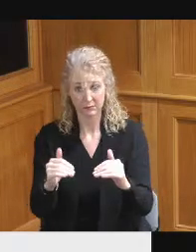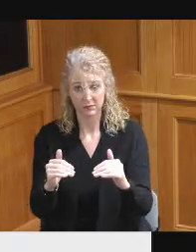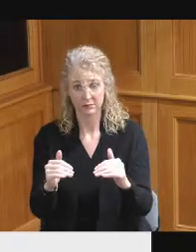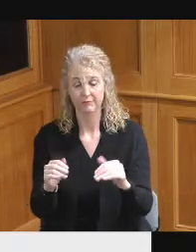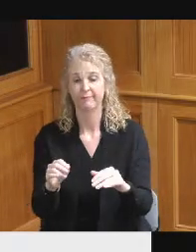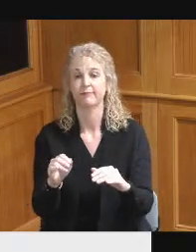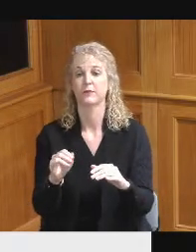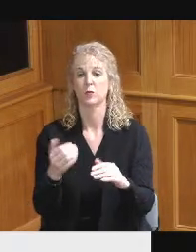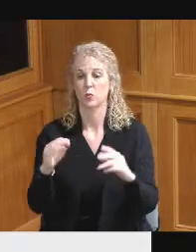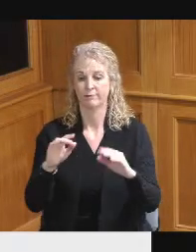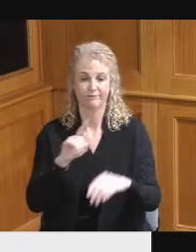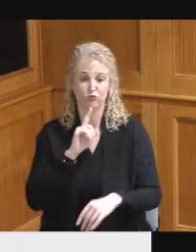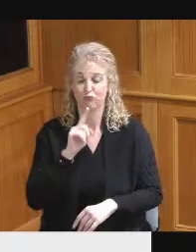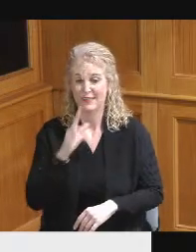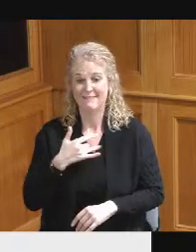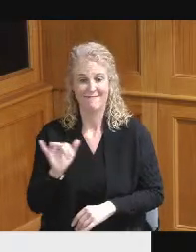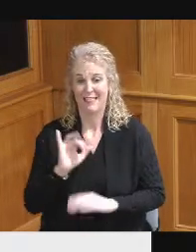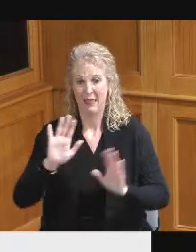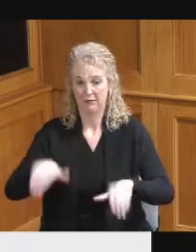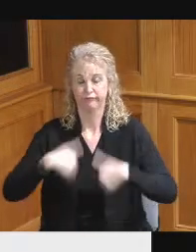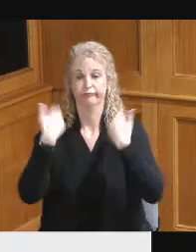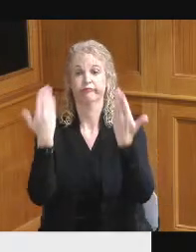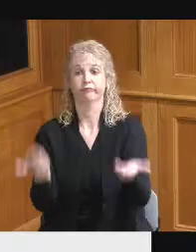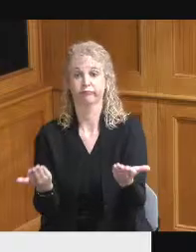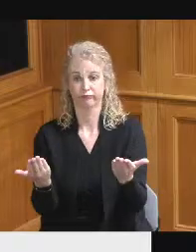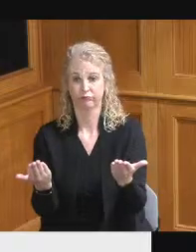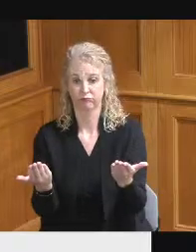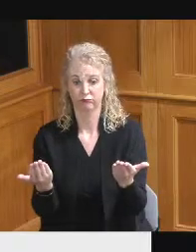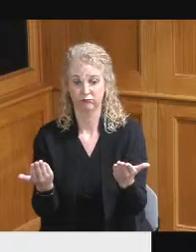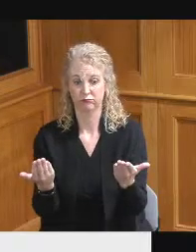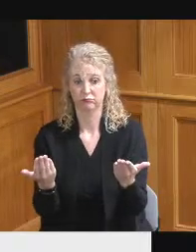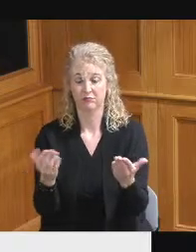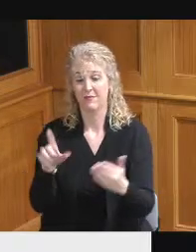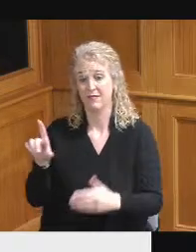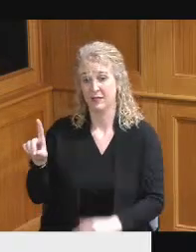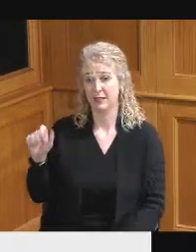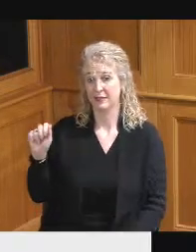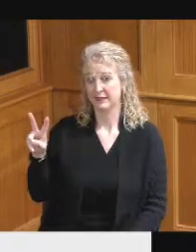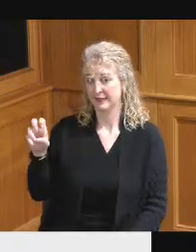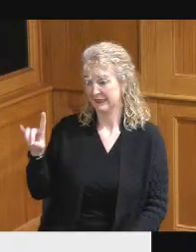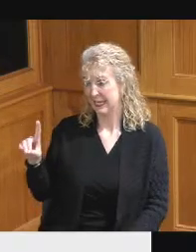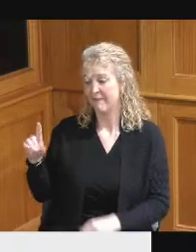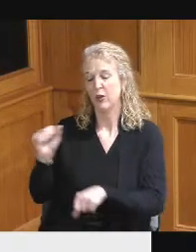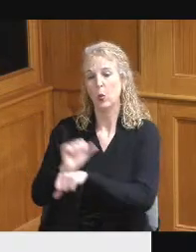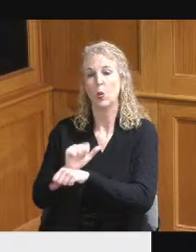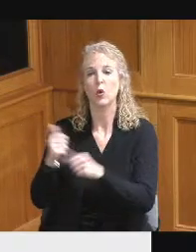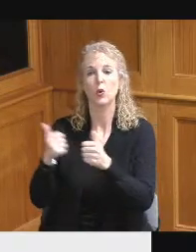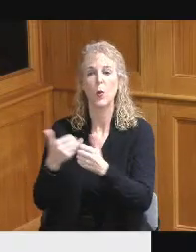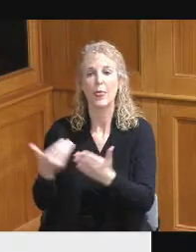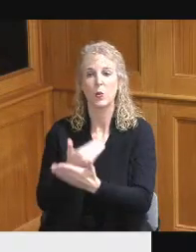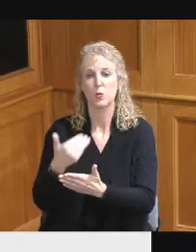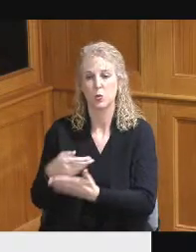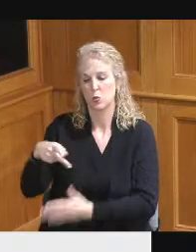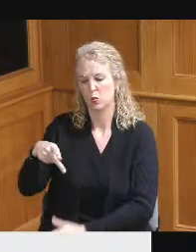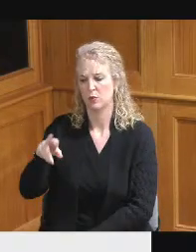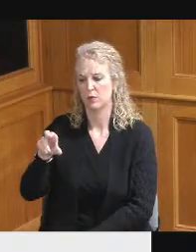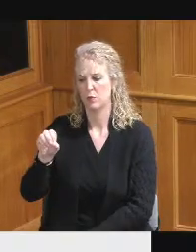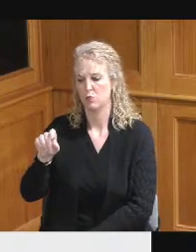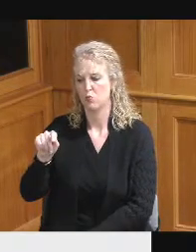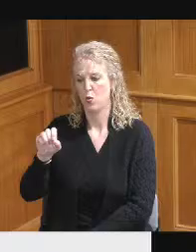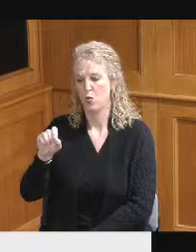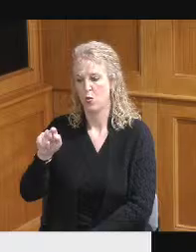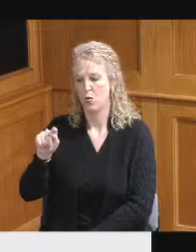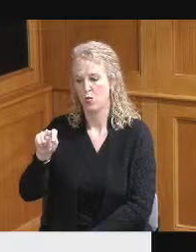to the drawing board, we applied what we learned, and David started working on some prototypes, and David and his team. And so we